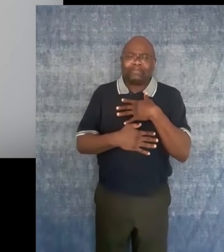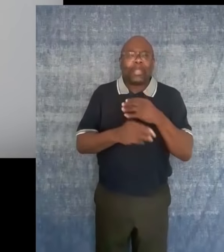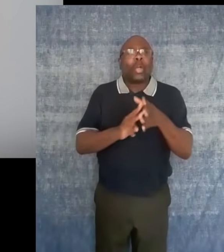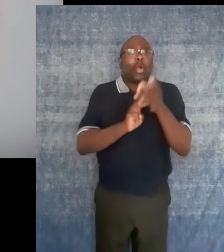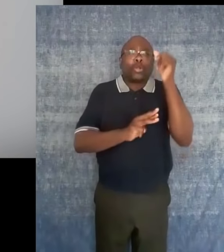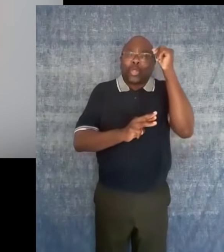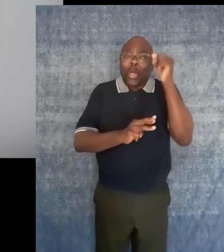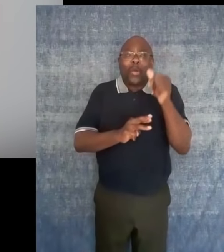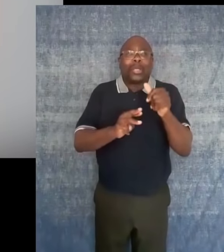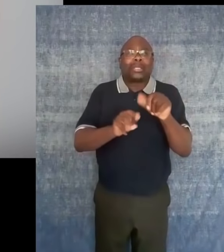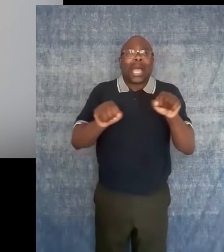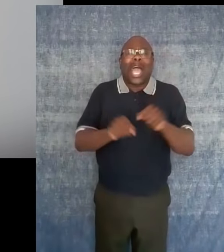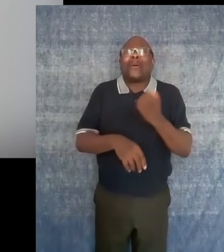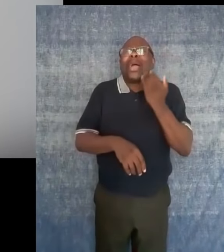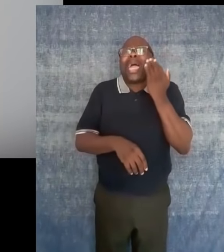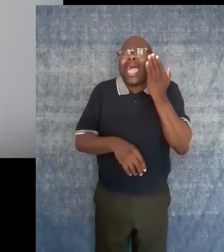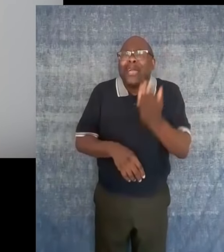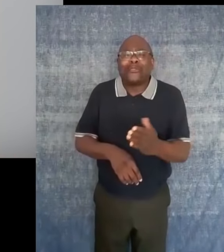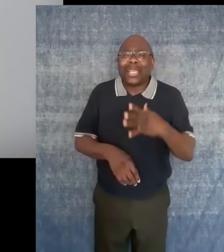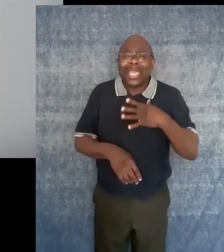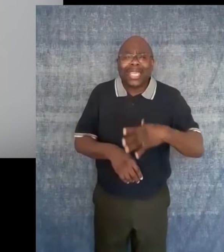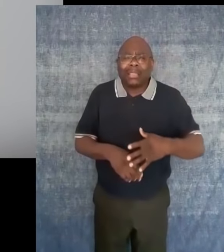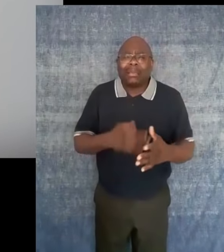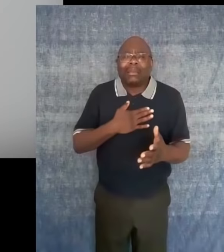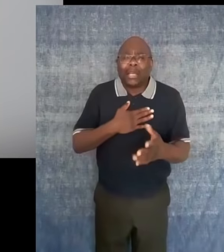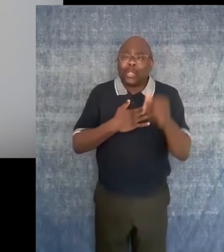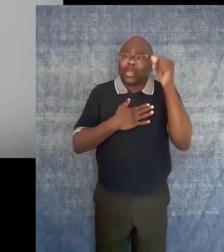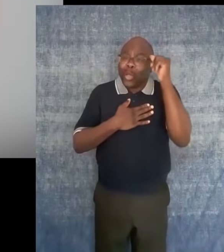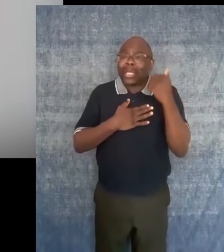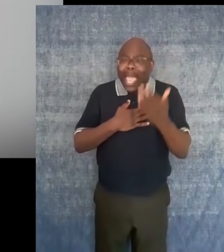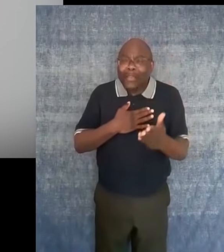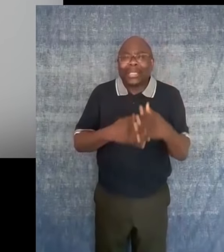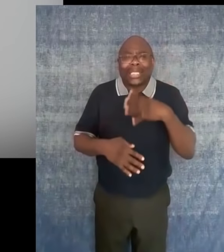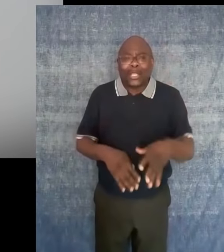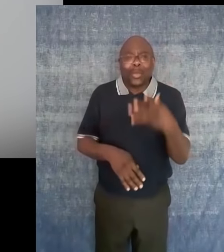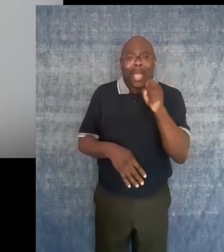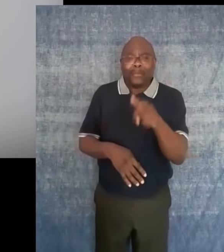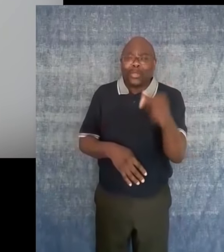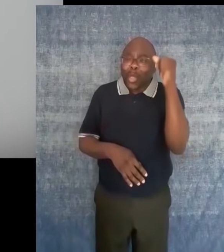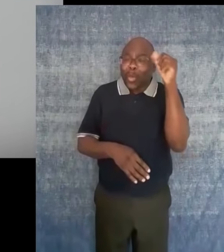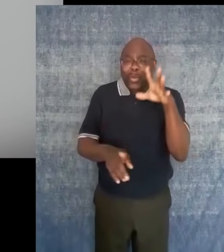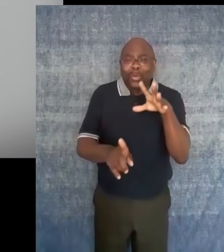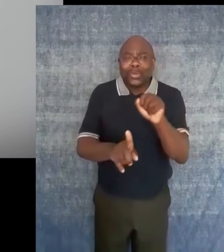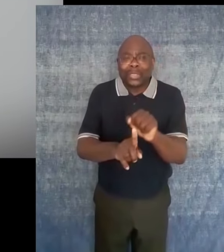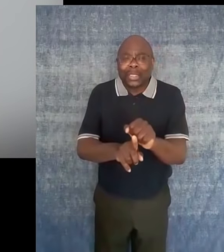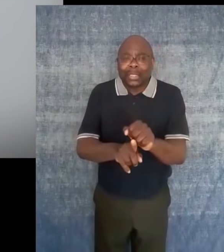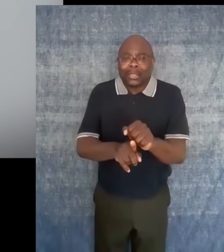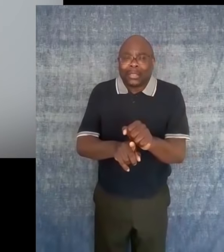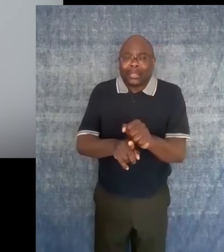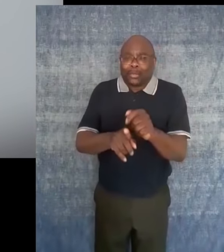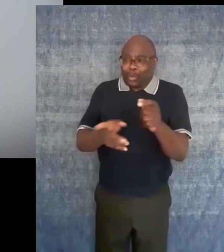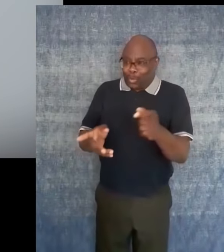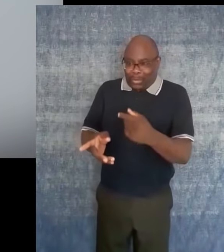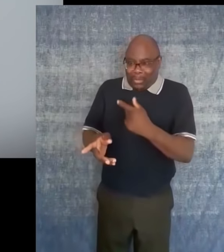God knows our every need. He knows every desire. And he just passed the